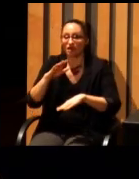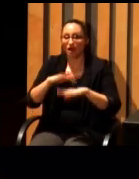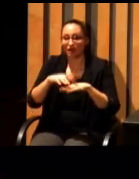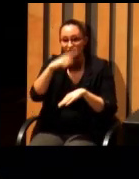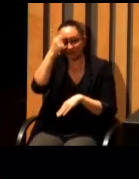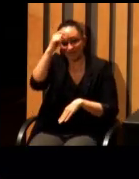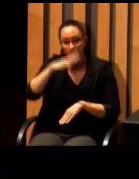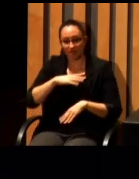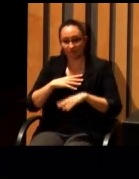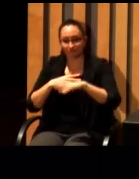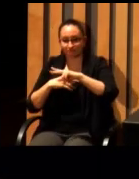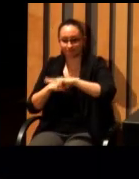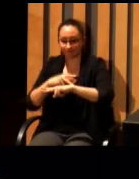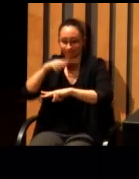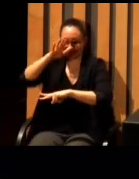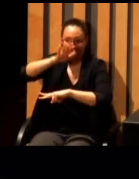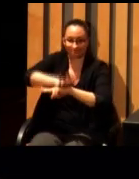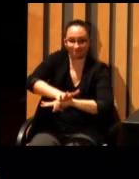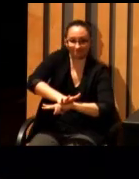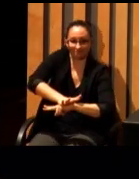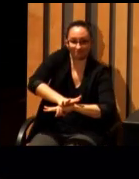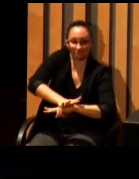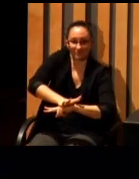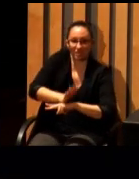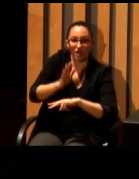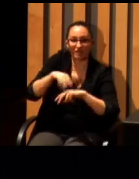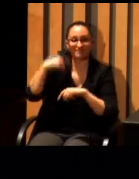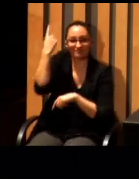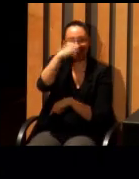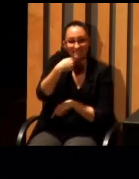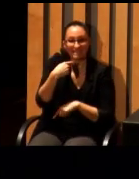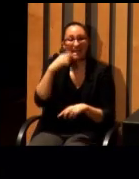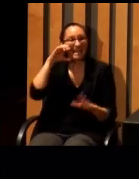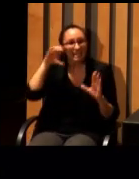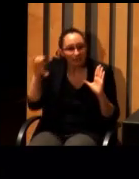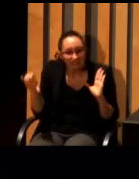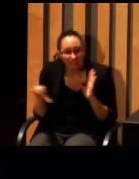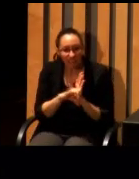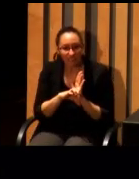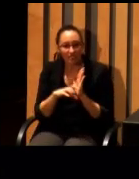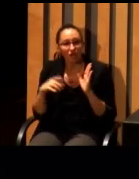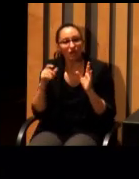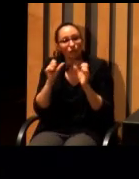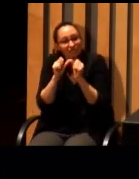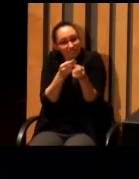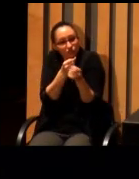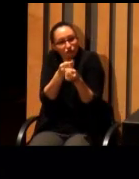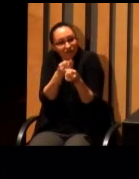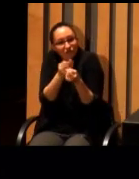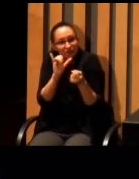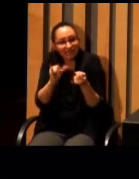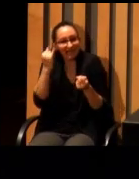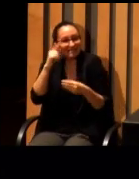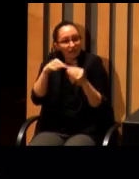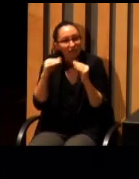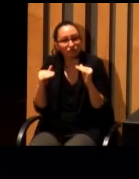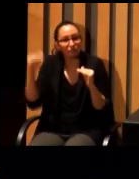Mm. It's the images that continue to reinforce that kind of